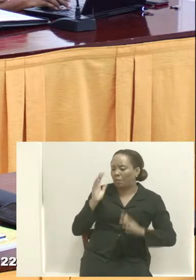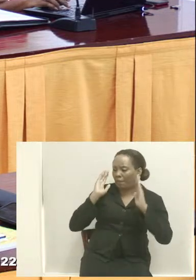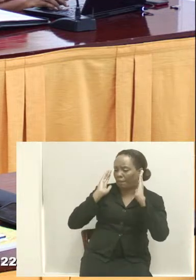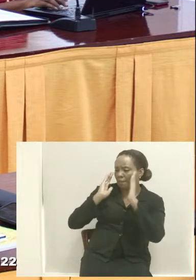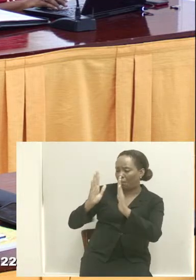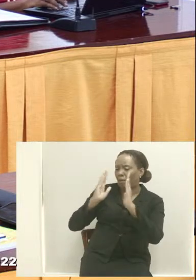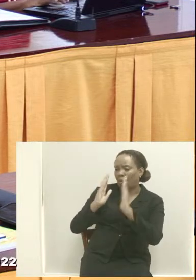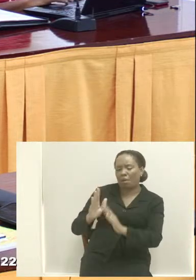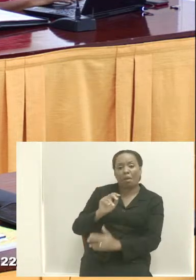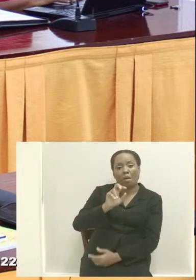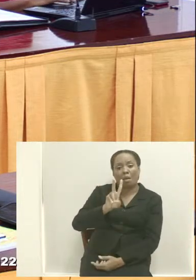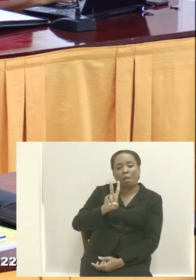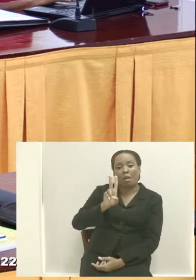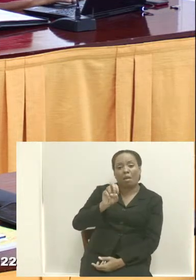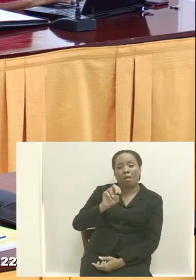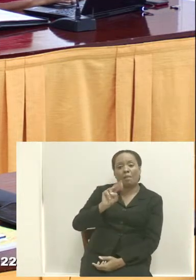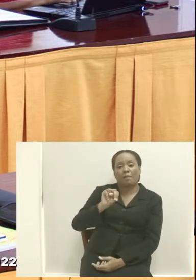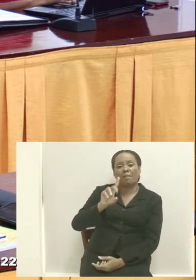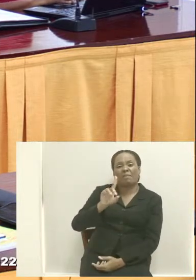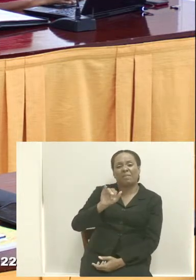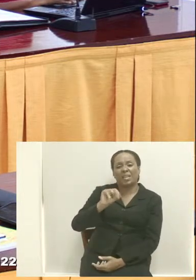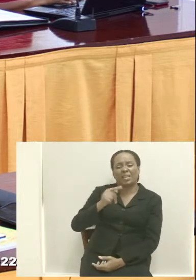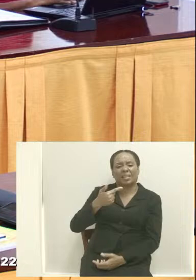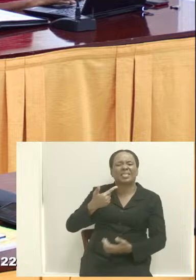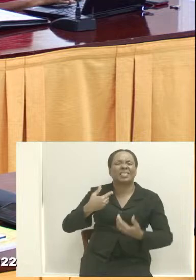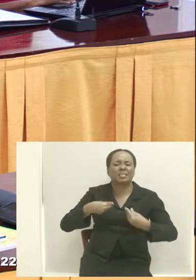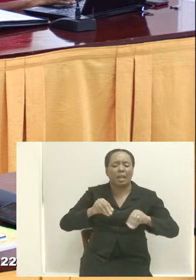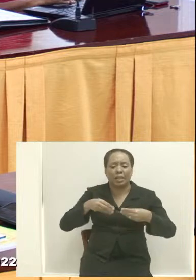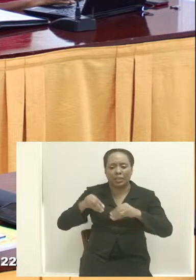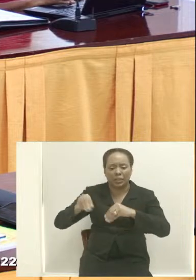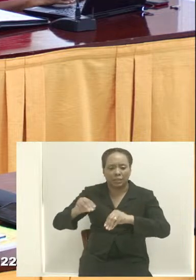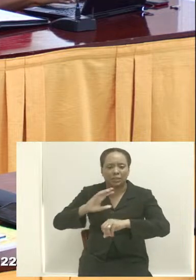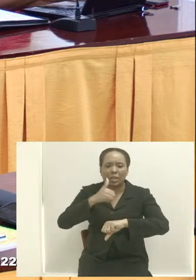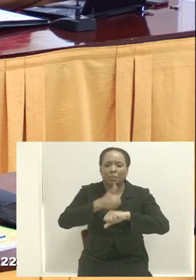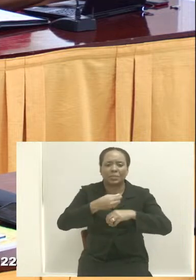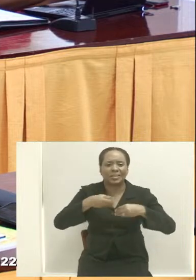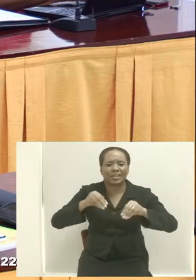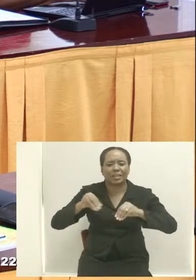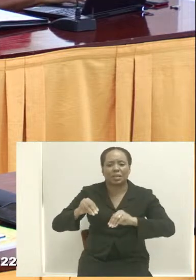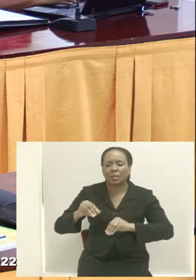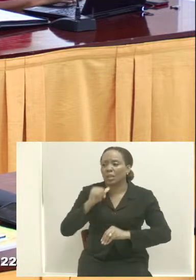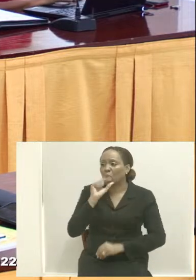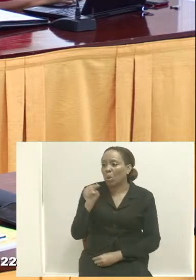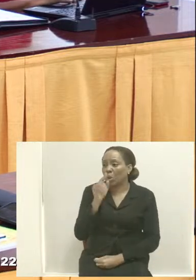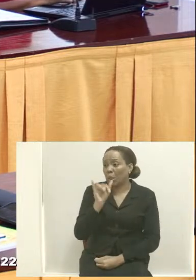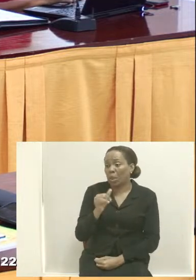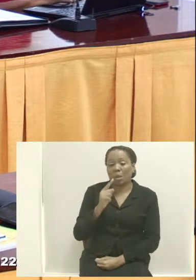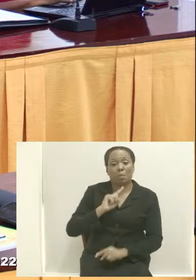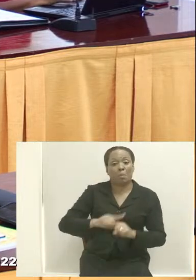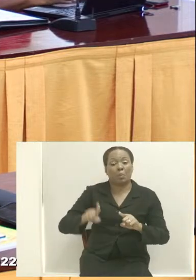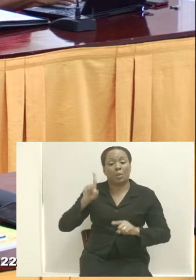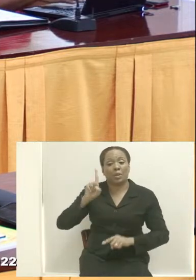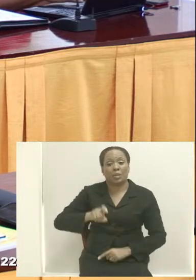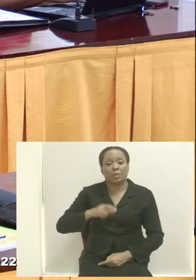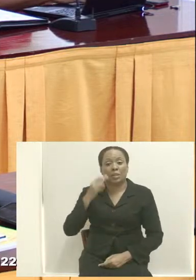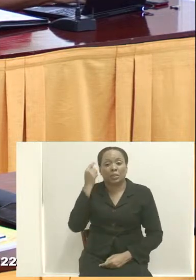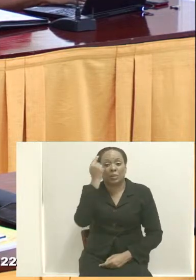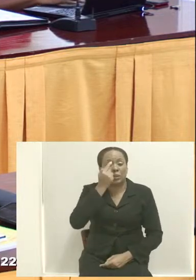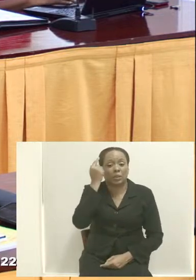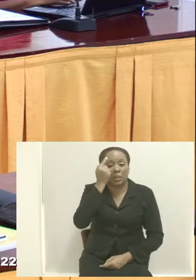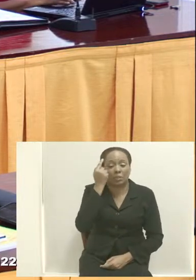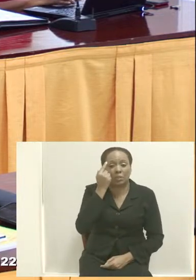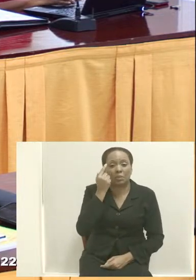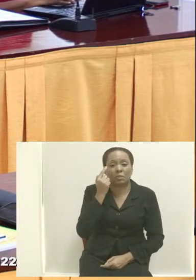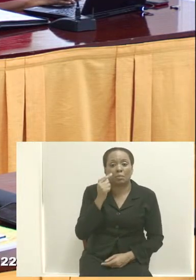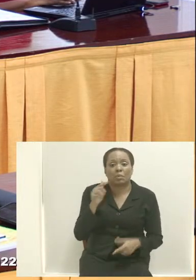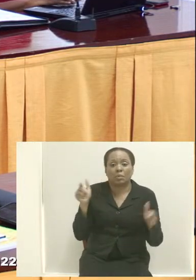us to rethink and re-strategize on the way in which small and micro business can develop via